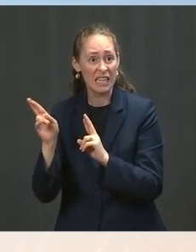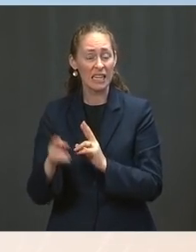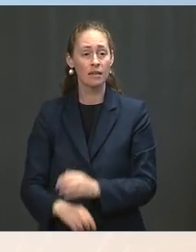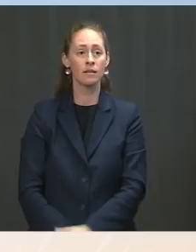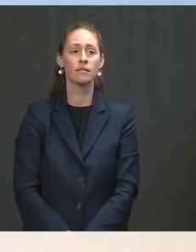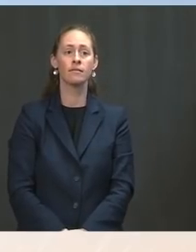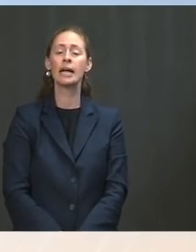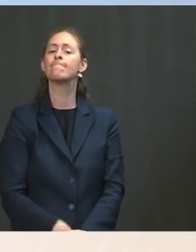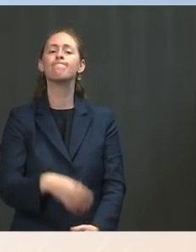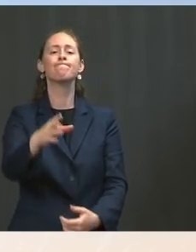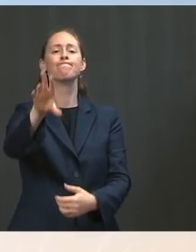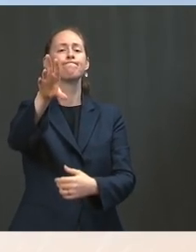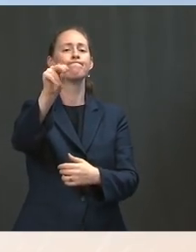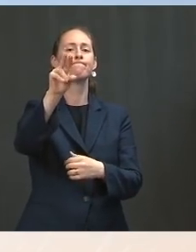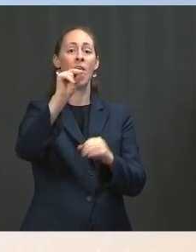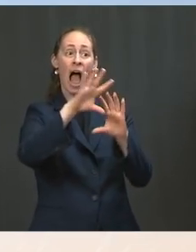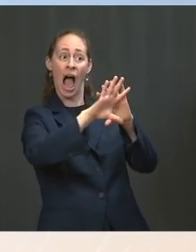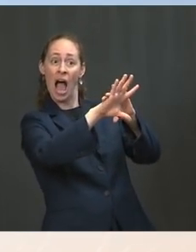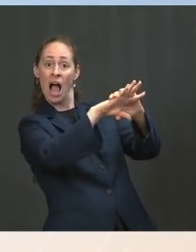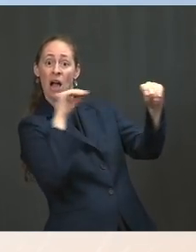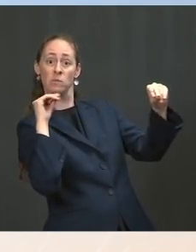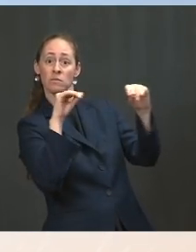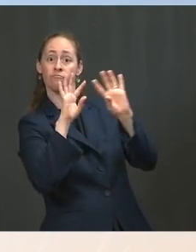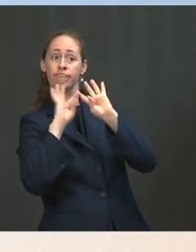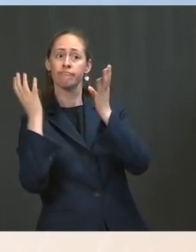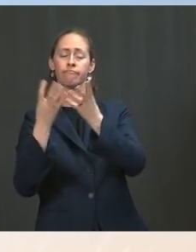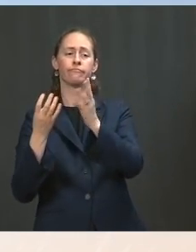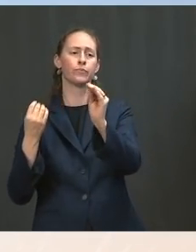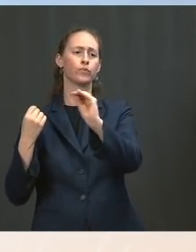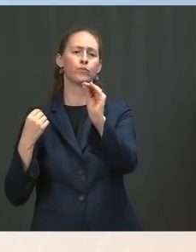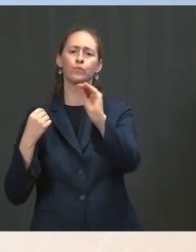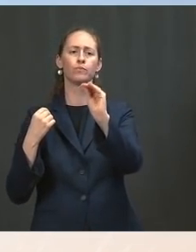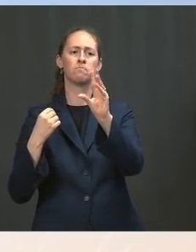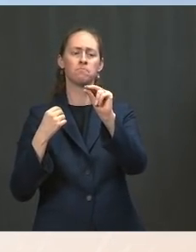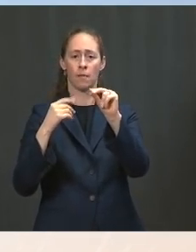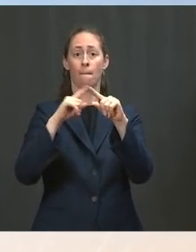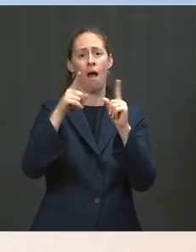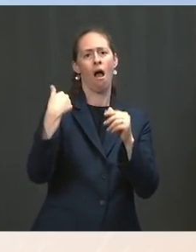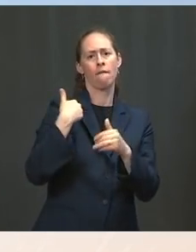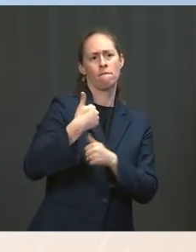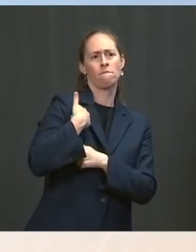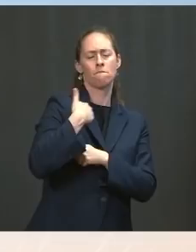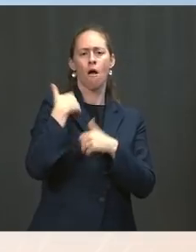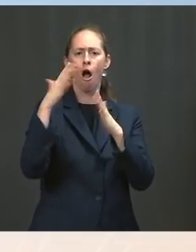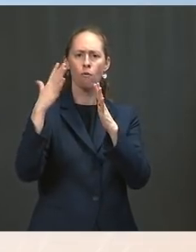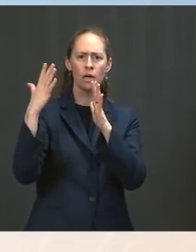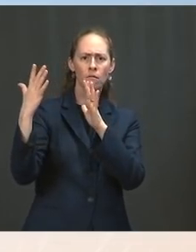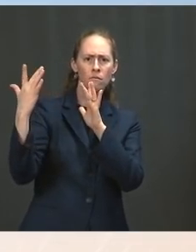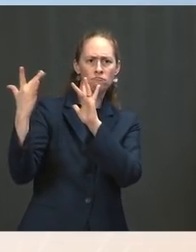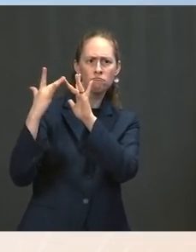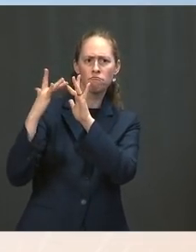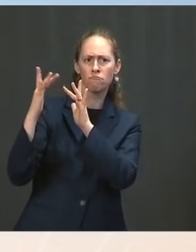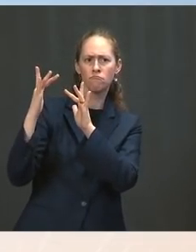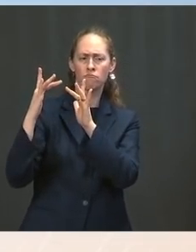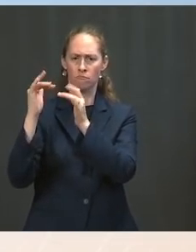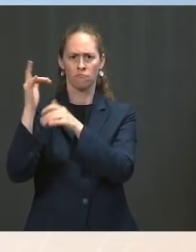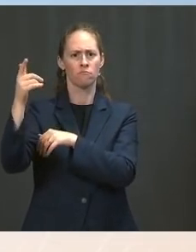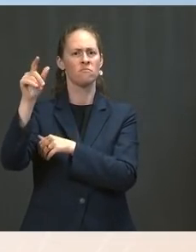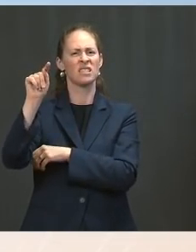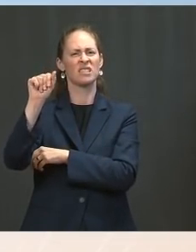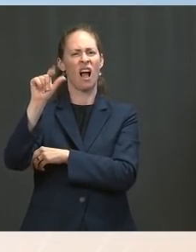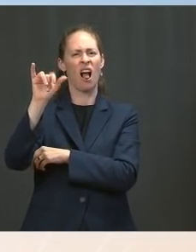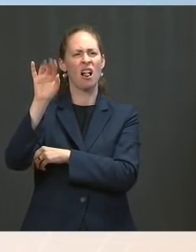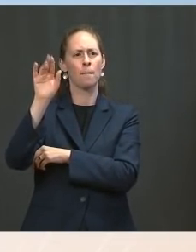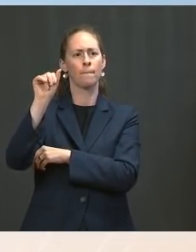Taliban, they have extended the perimeter from the point of view of their checkpoints to allow Americans through, to allow third